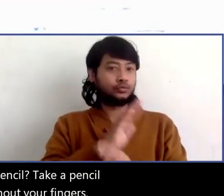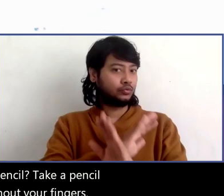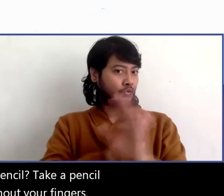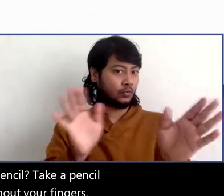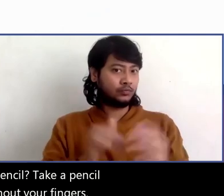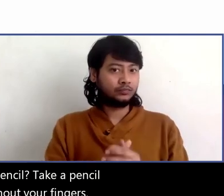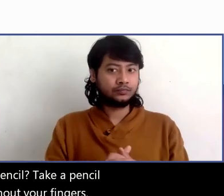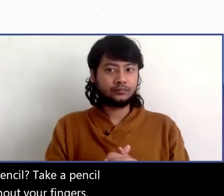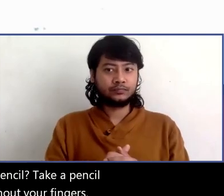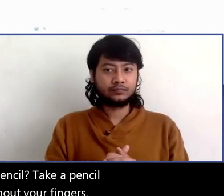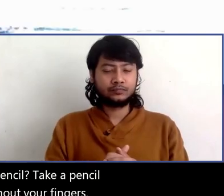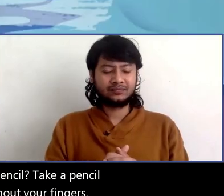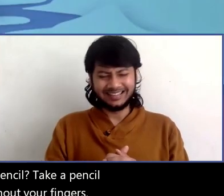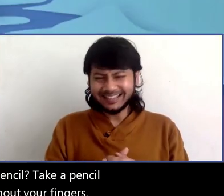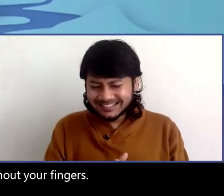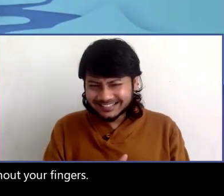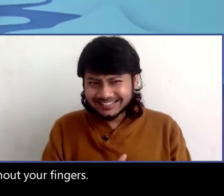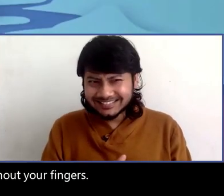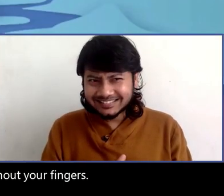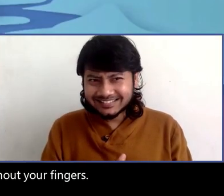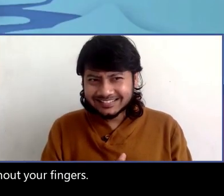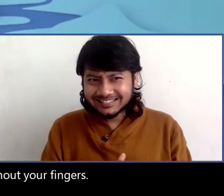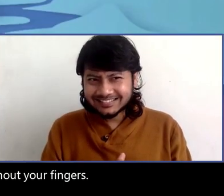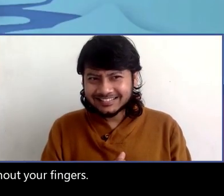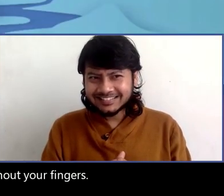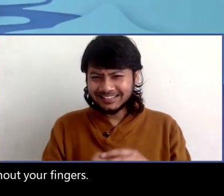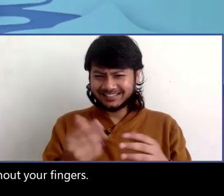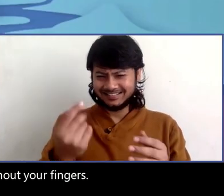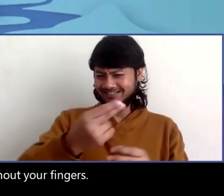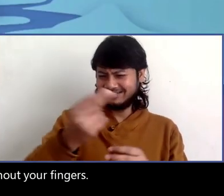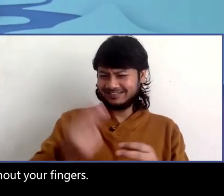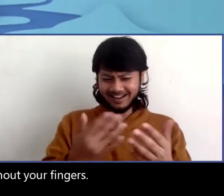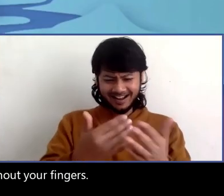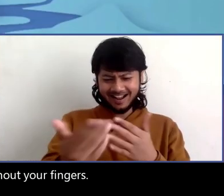What? Draw without hands and paint without fingers?